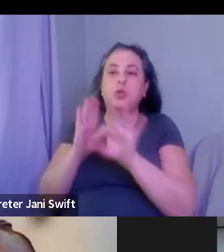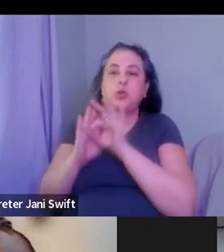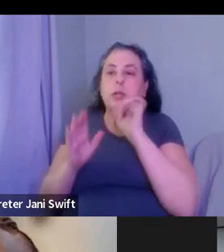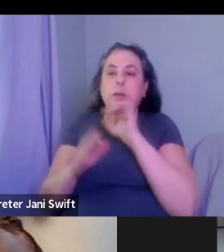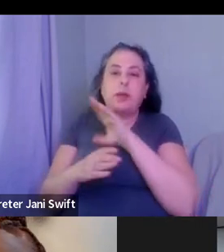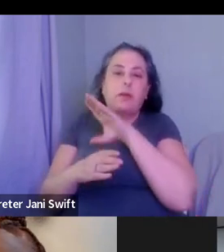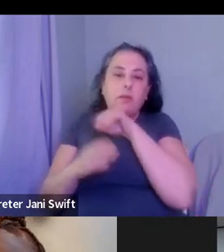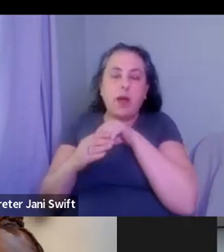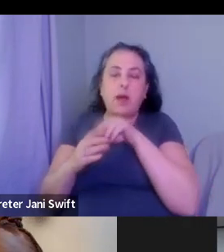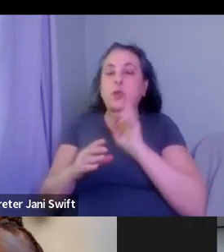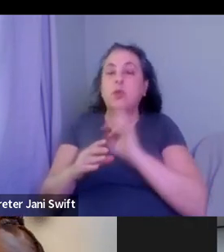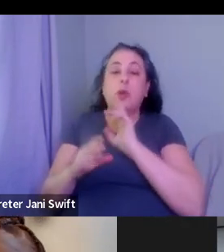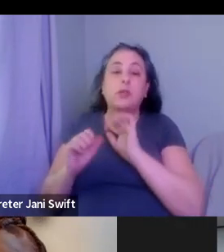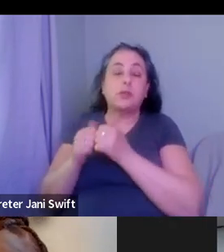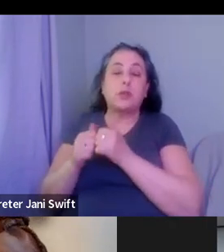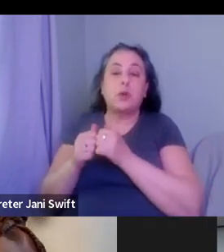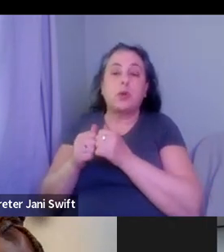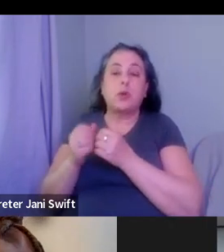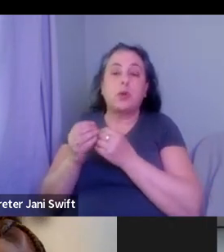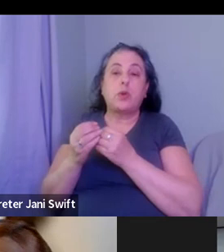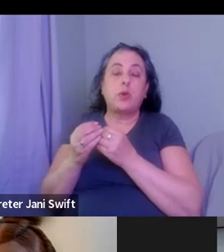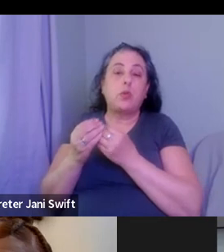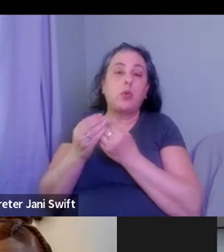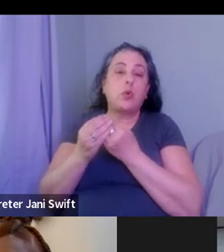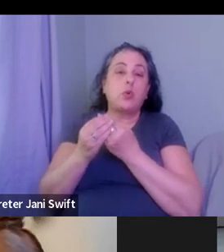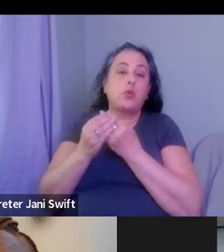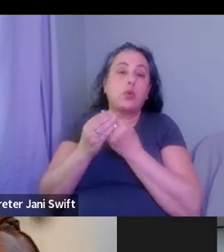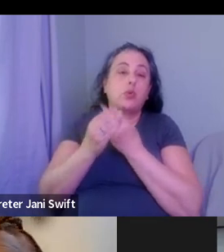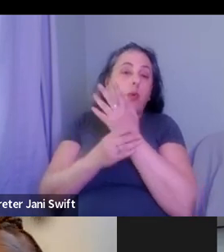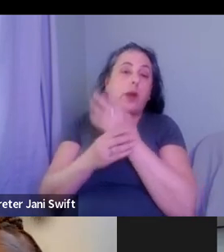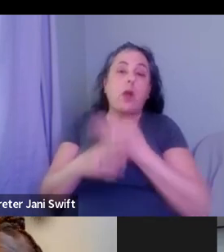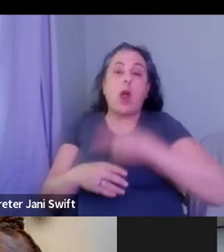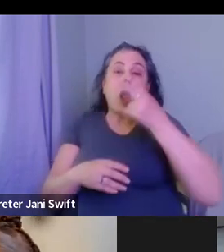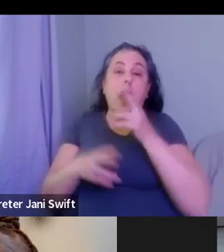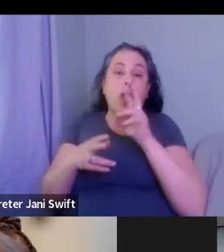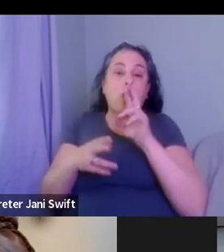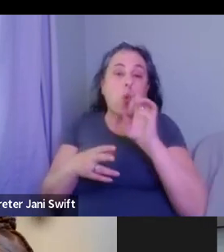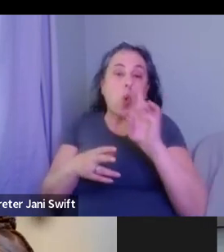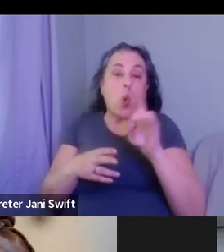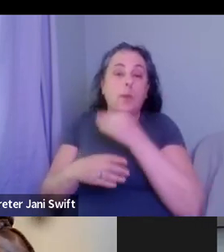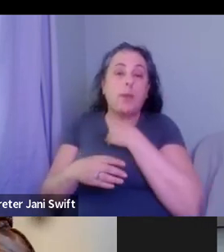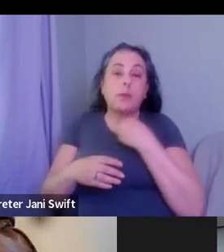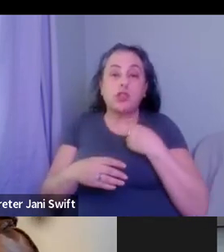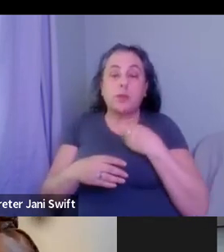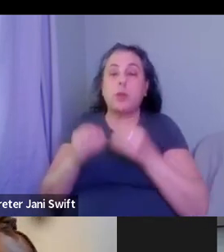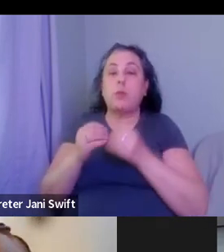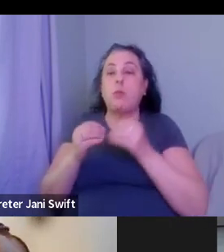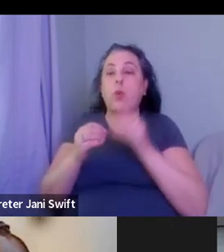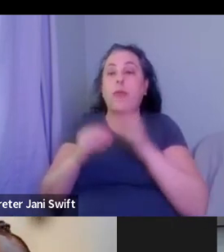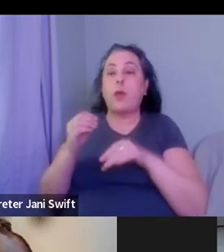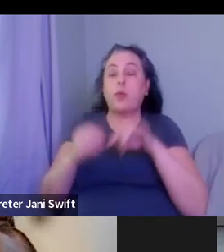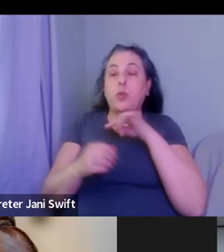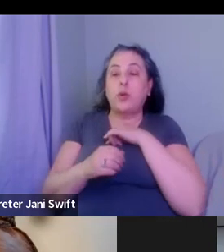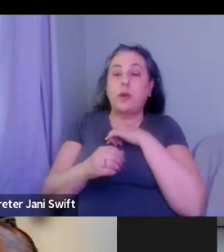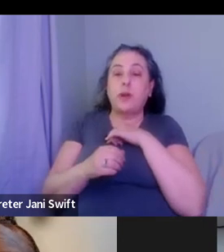So we are growing our high road members, and definitely, you know, the more that